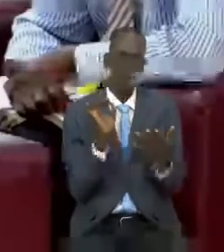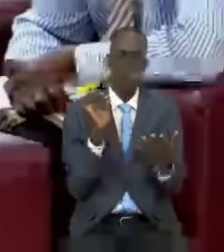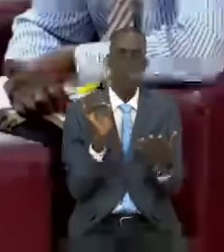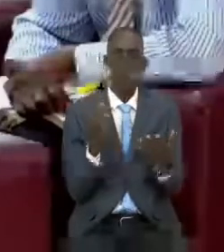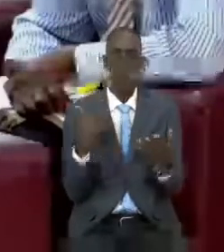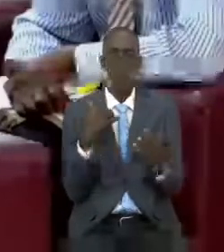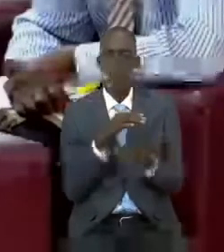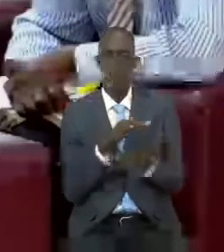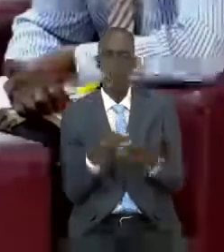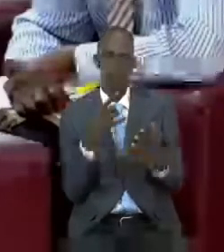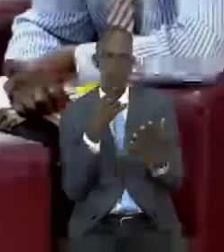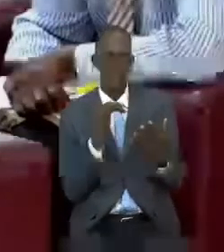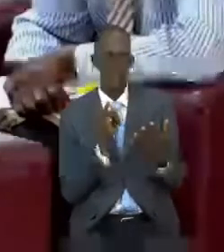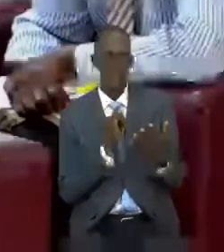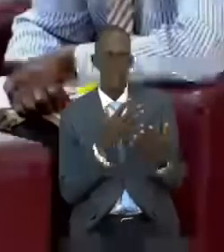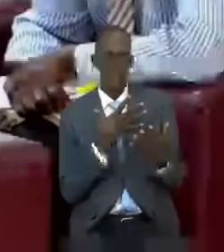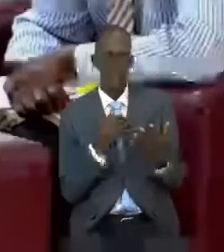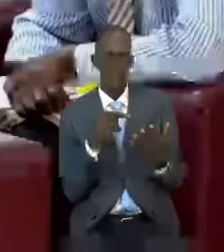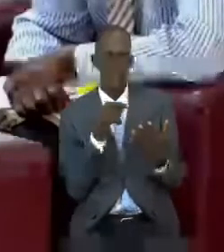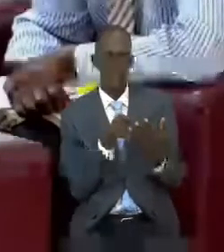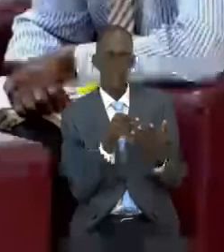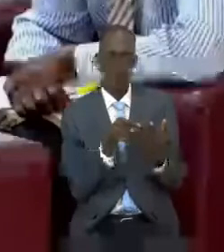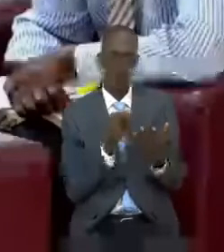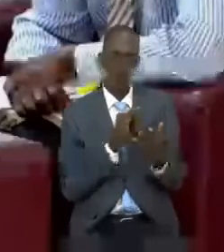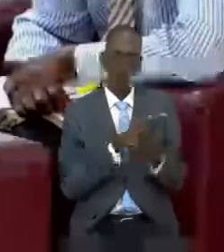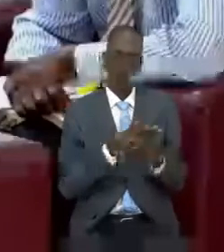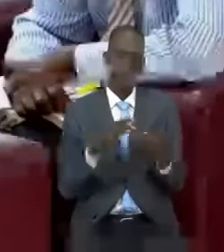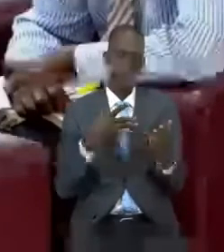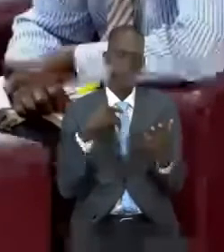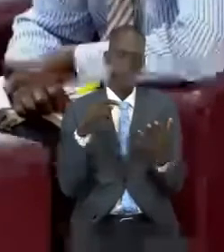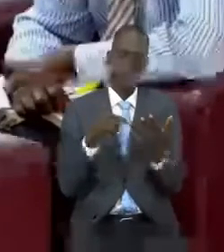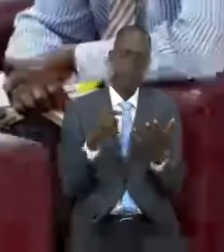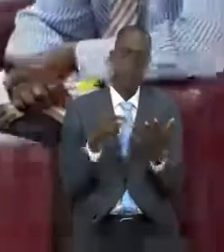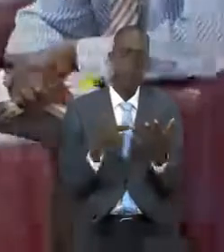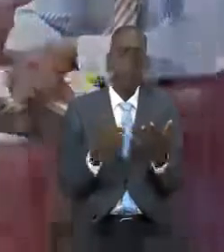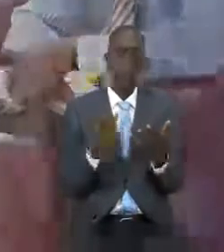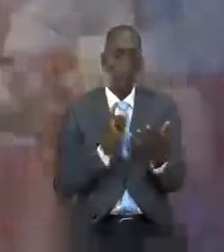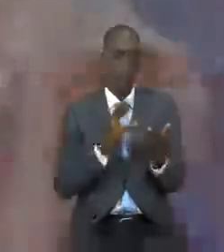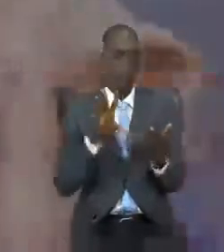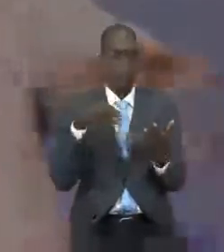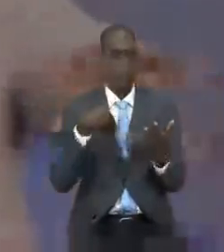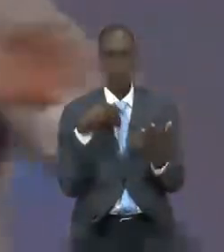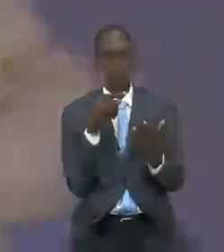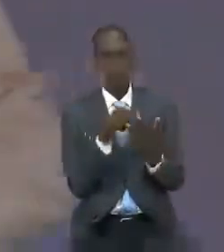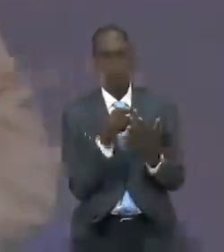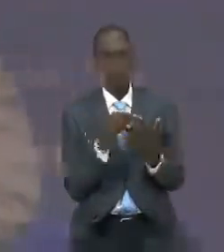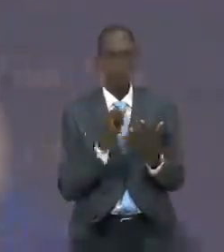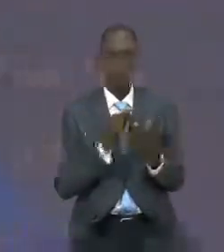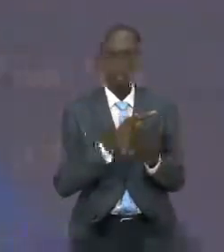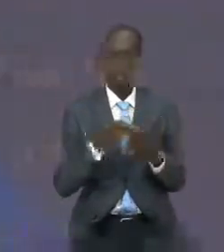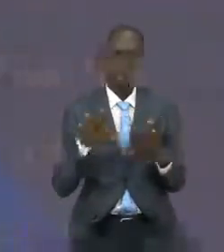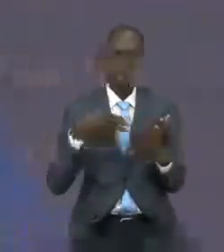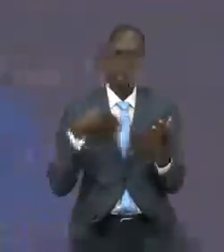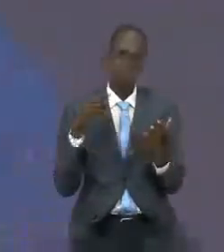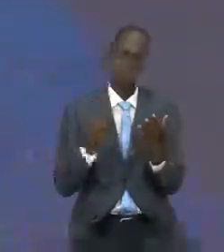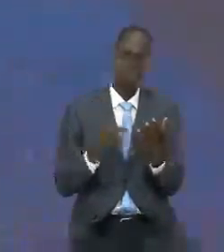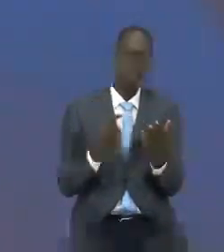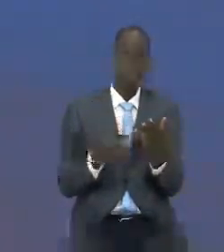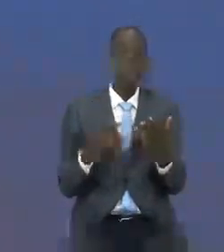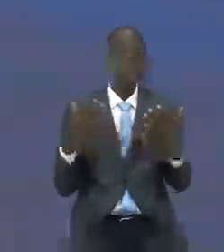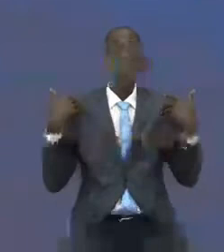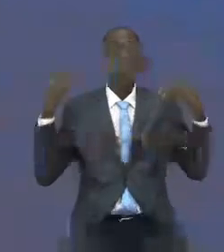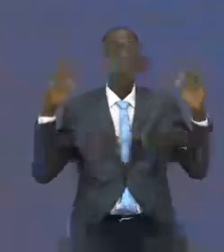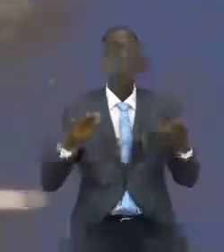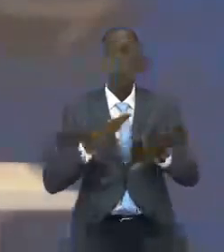say, I like that one. No, I don't like that one. I accept that one. I don't accept that one. Angels don't